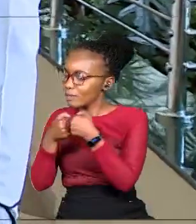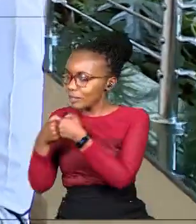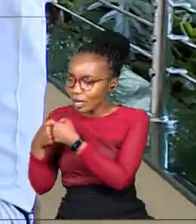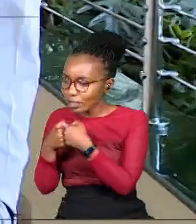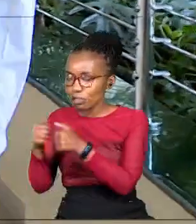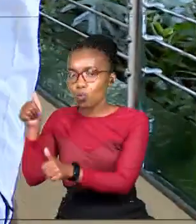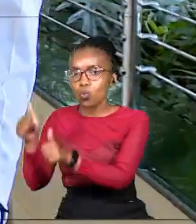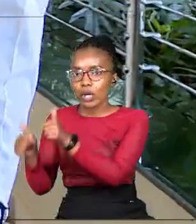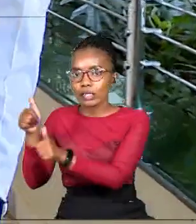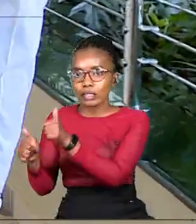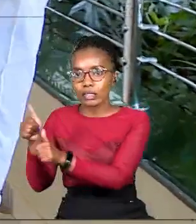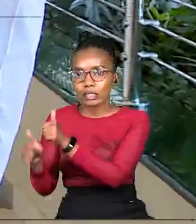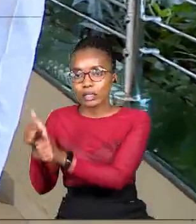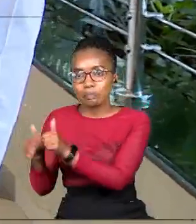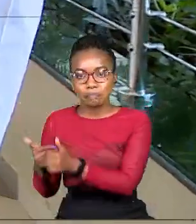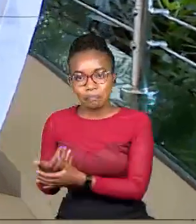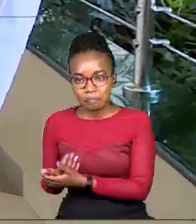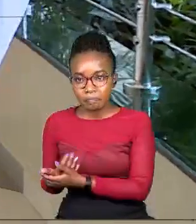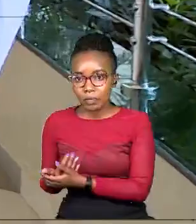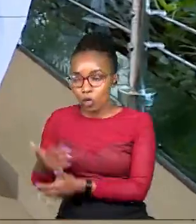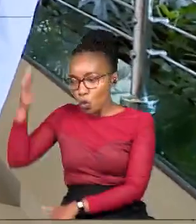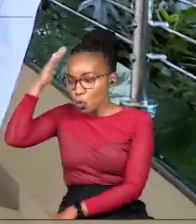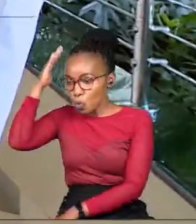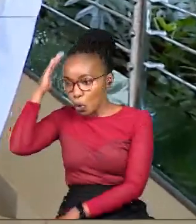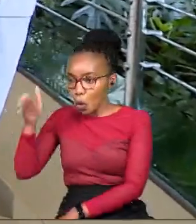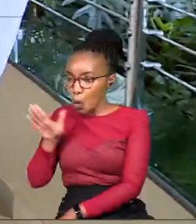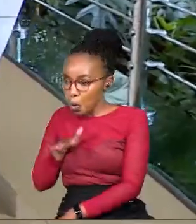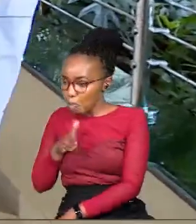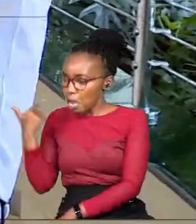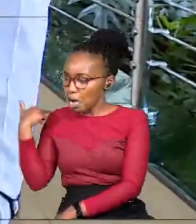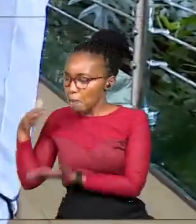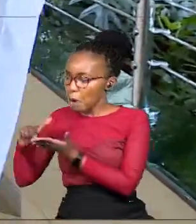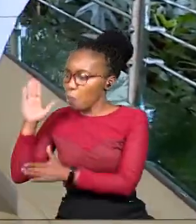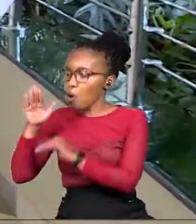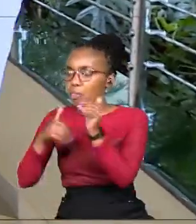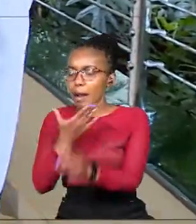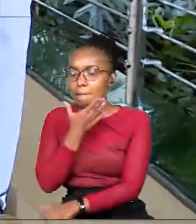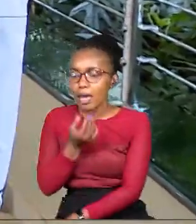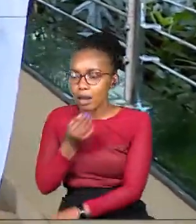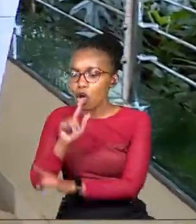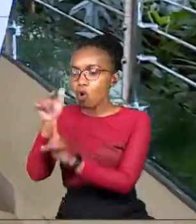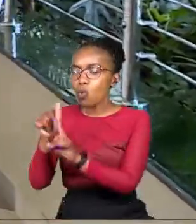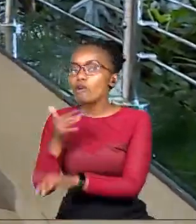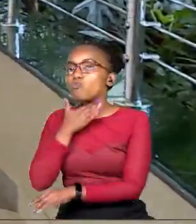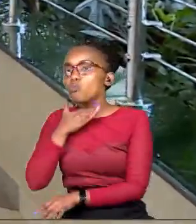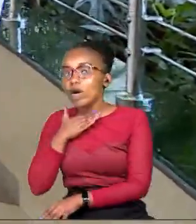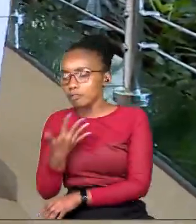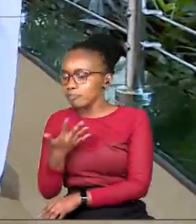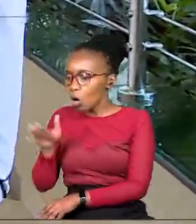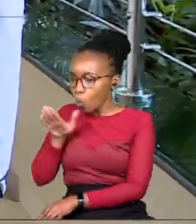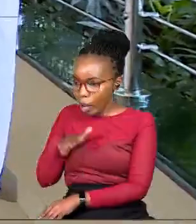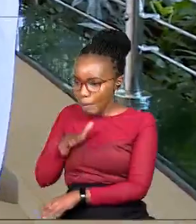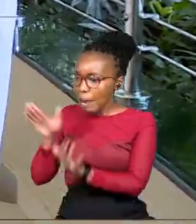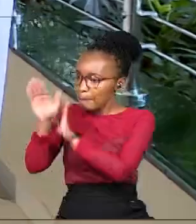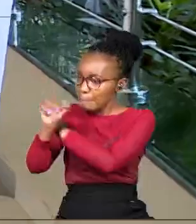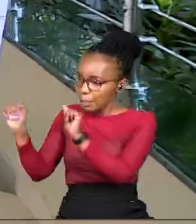through for them to, you know, because the population of women is higher than those of men. If you want to put a female